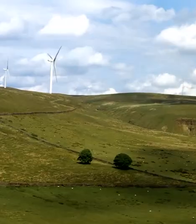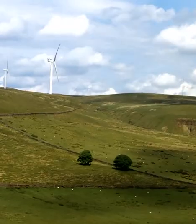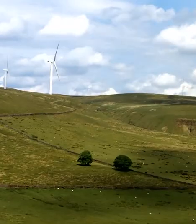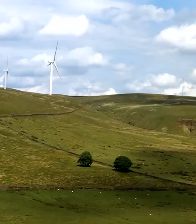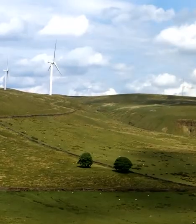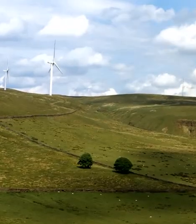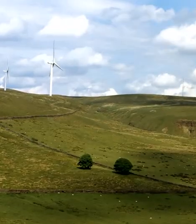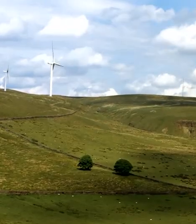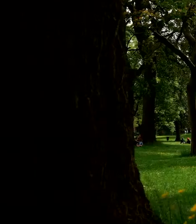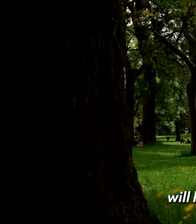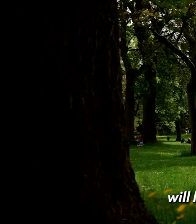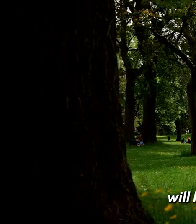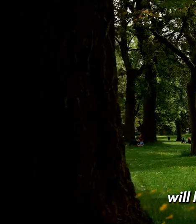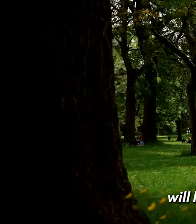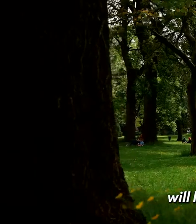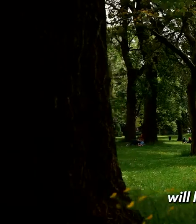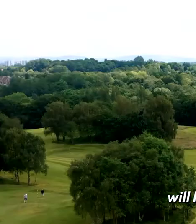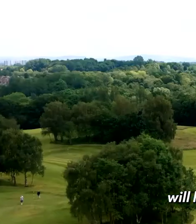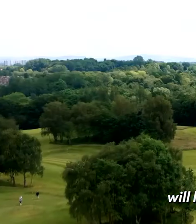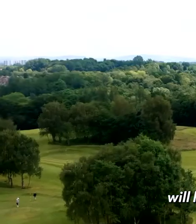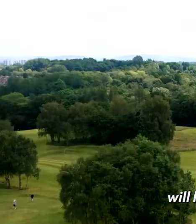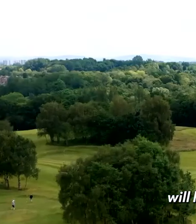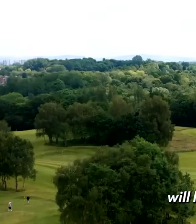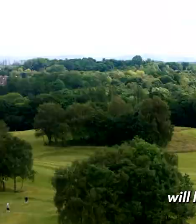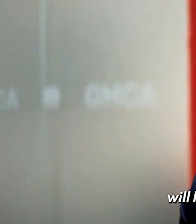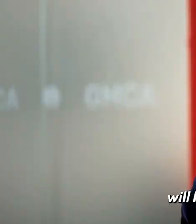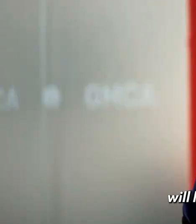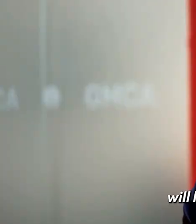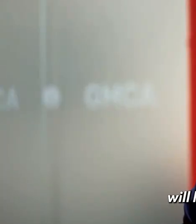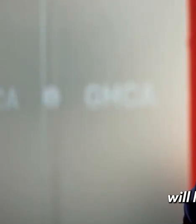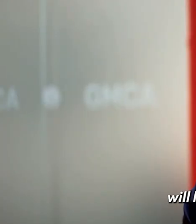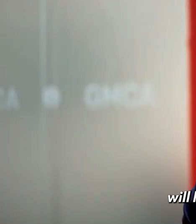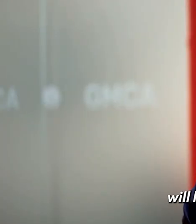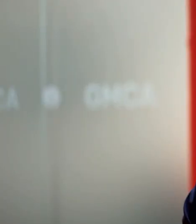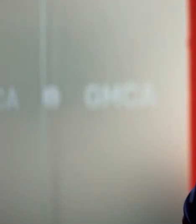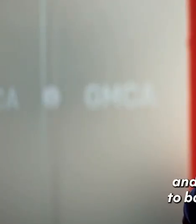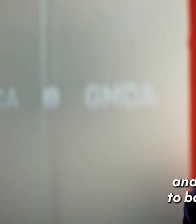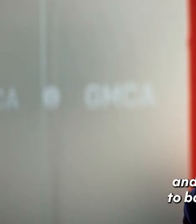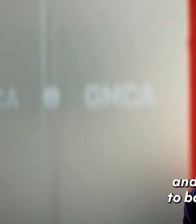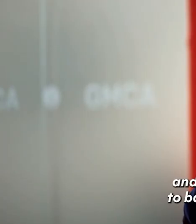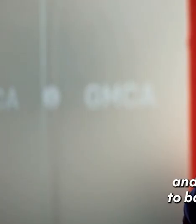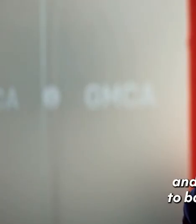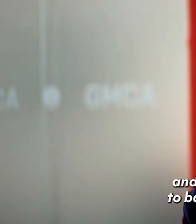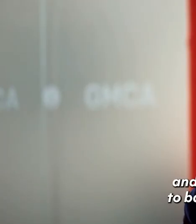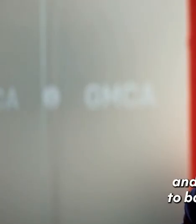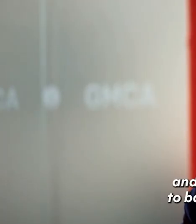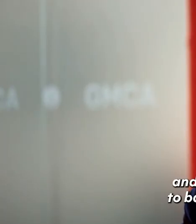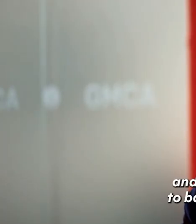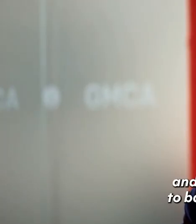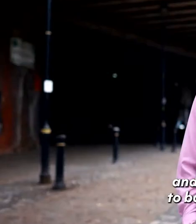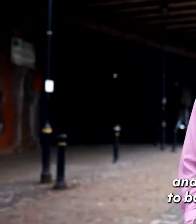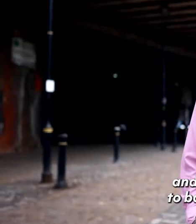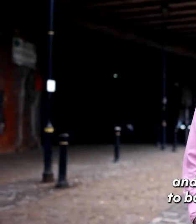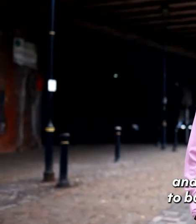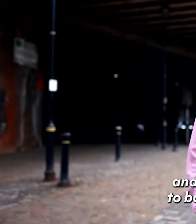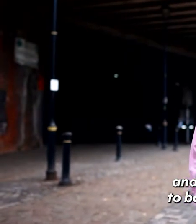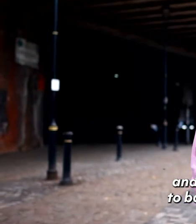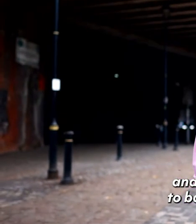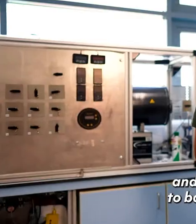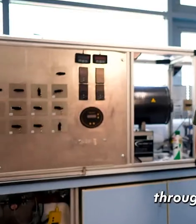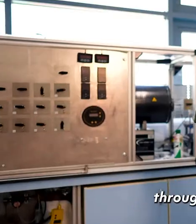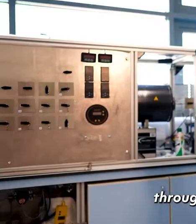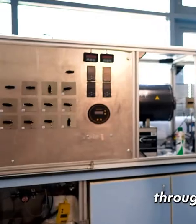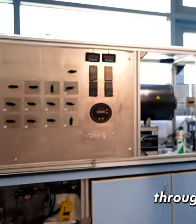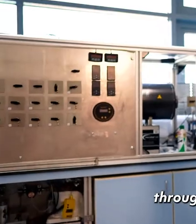pollution. The Green Revolution will help us reduce inequalities. And we want the government to back our ambitions